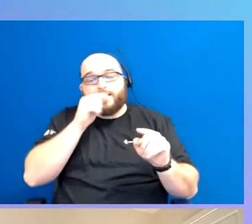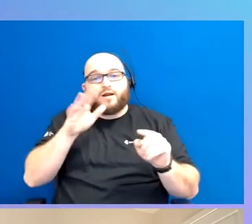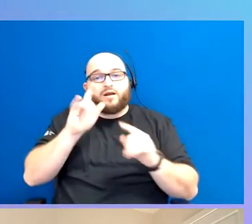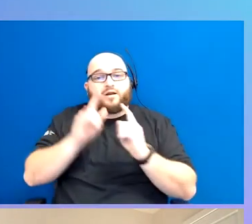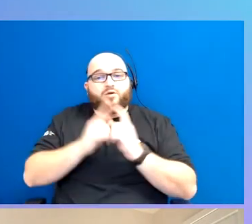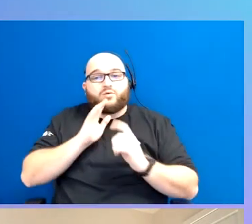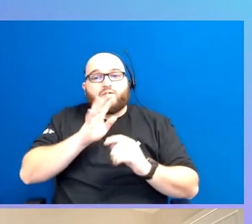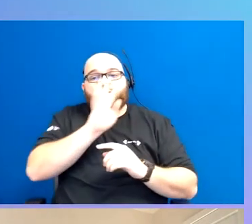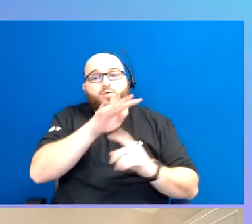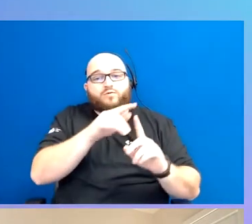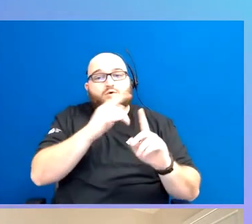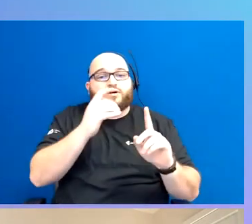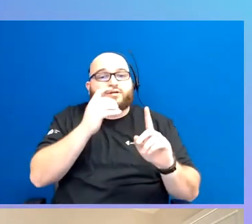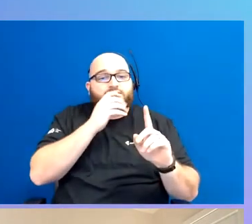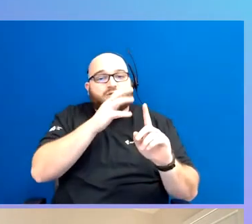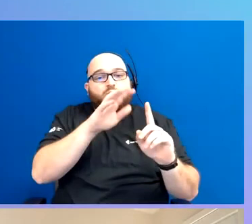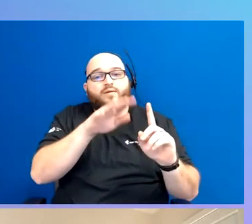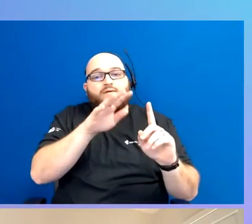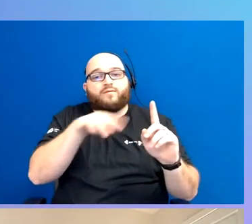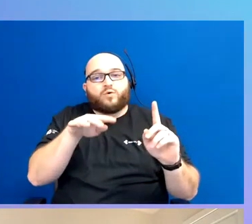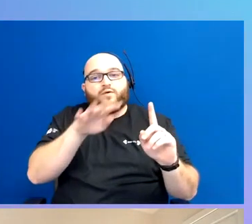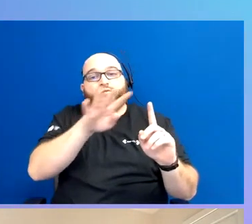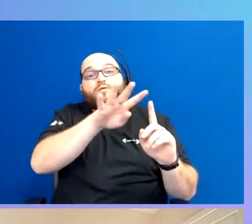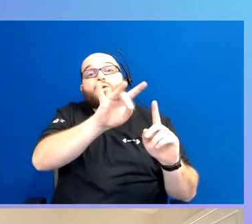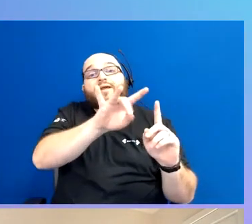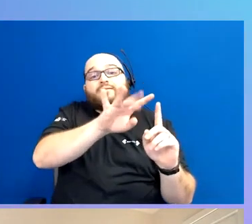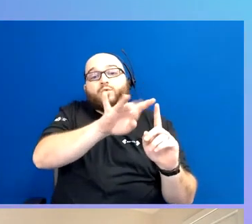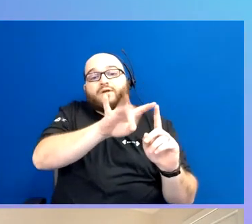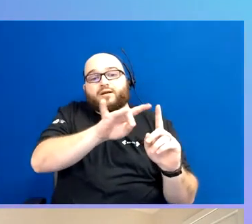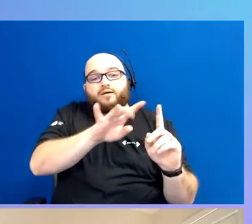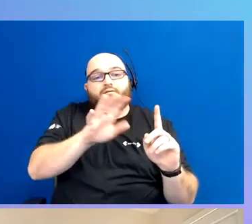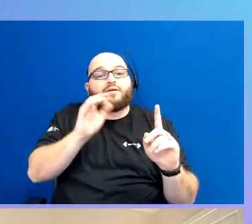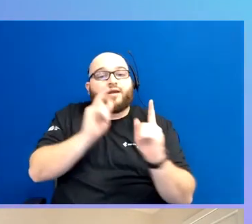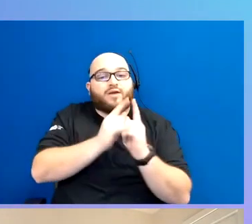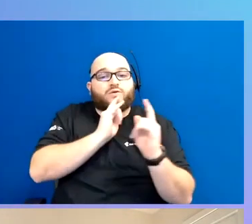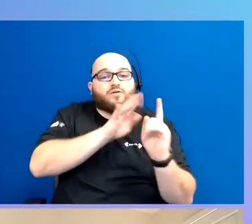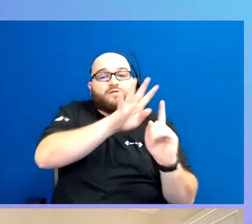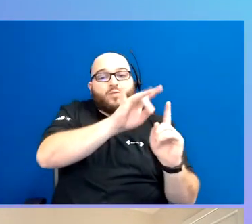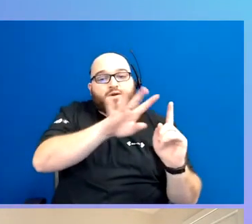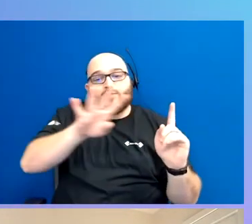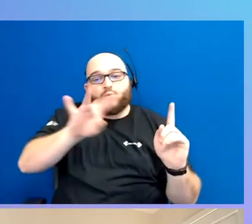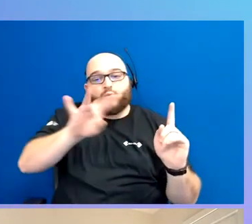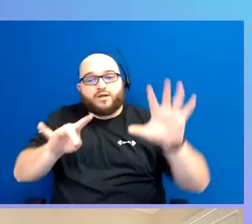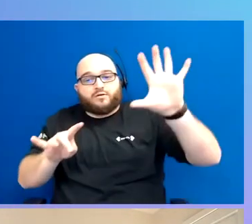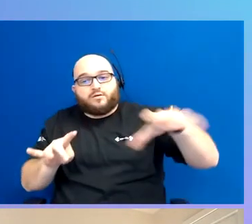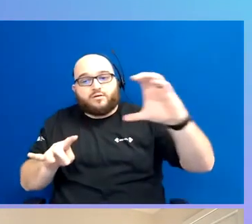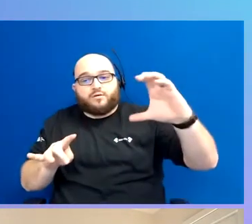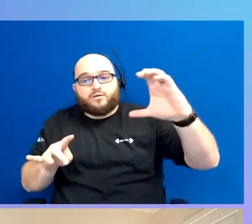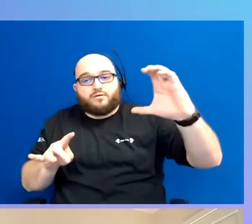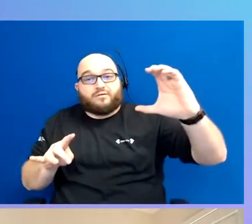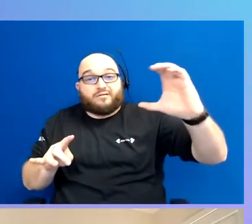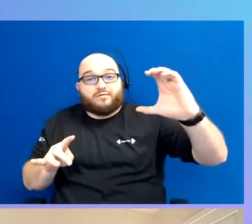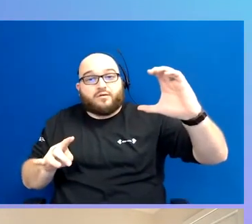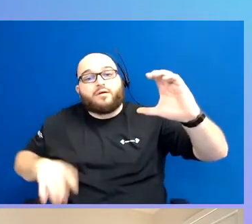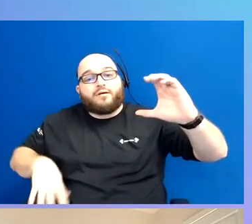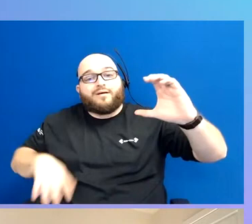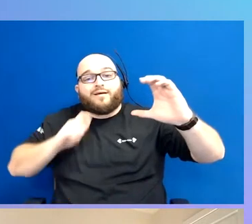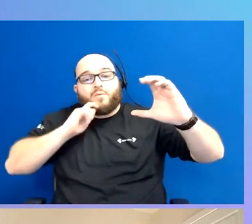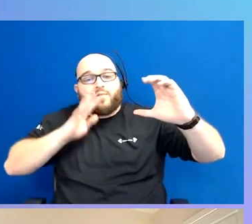44 density pixels by 48 density independent pixels by 48 density independent